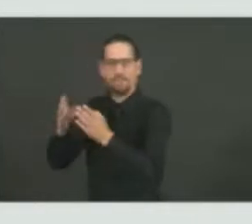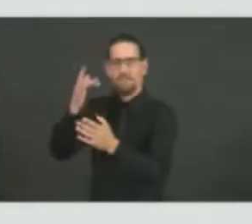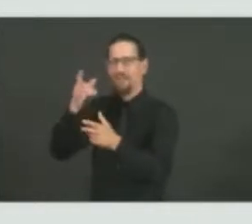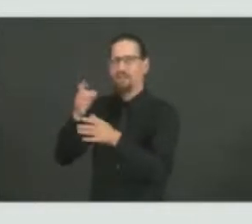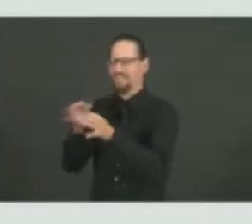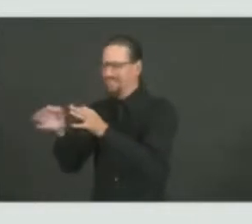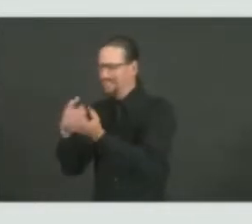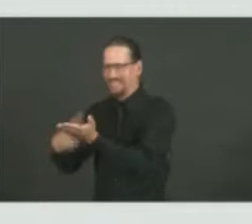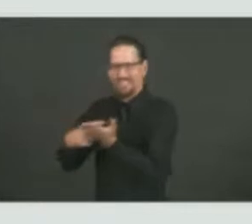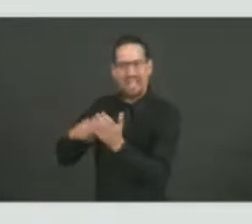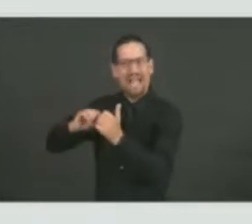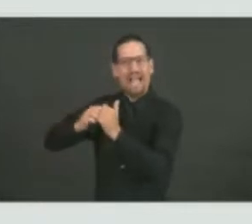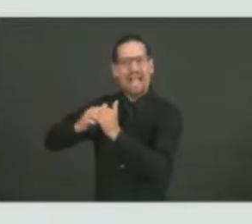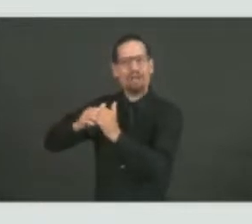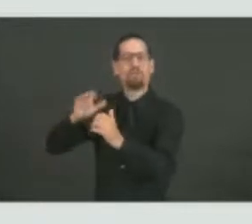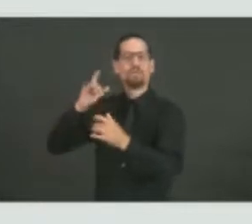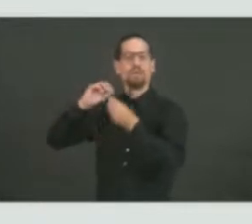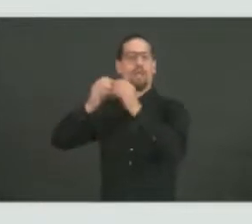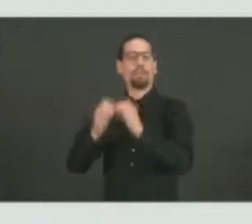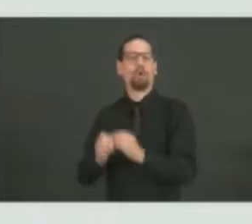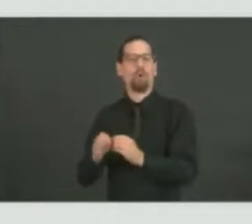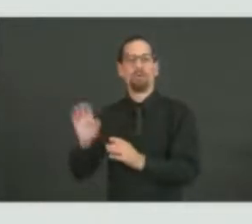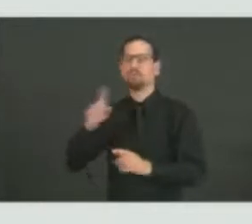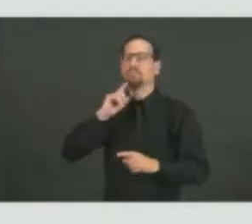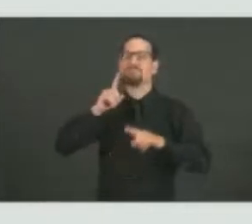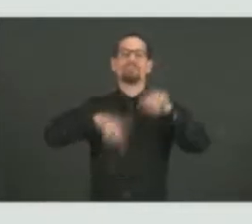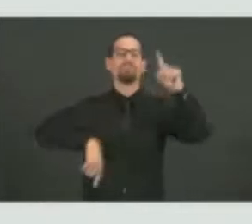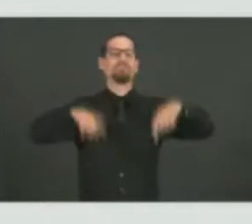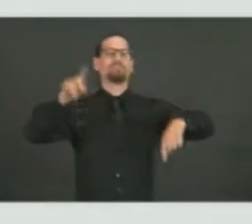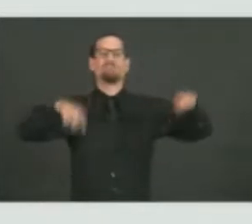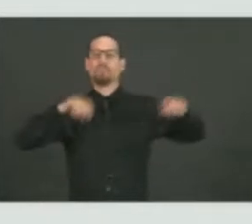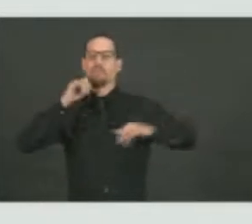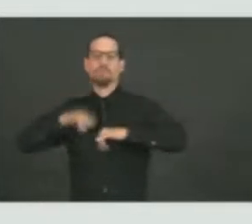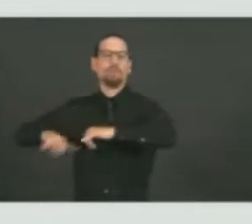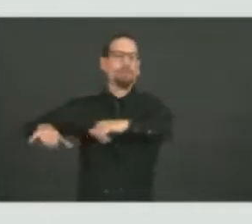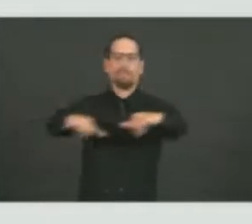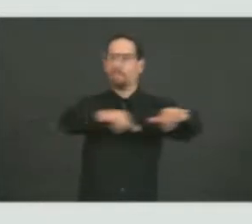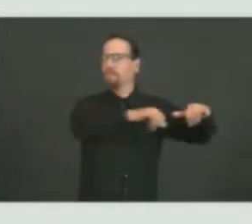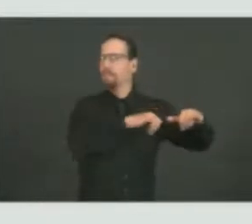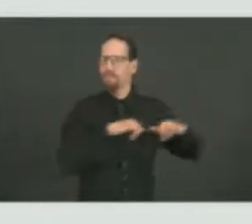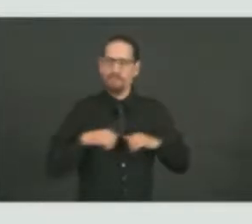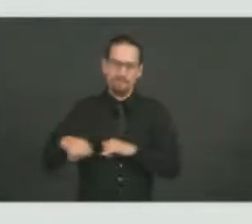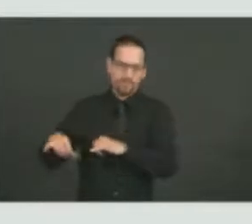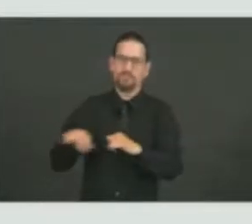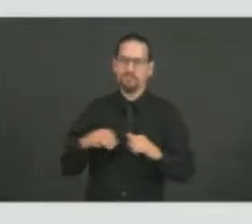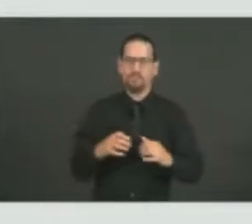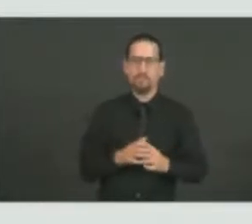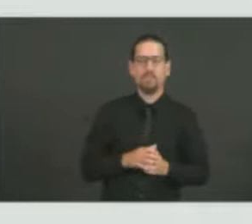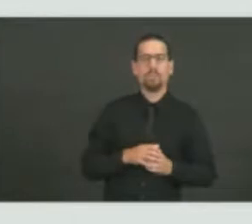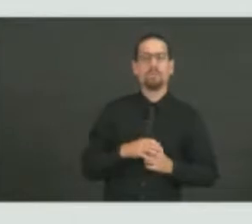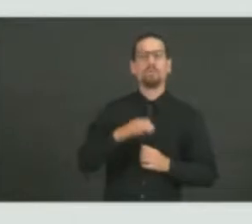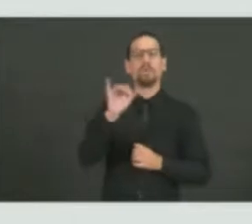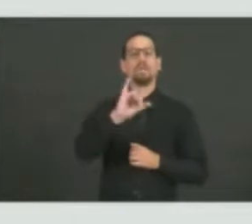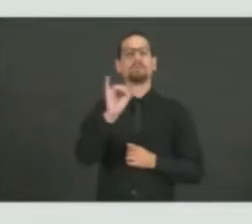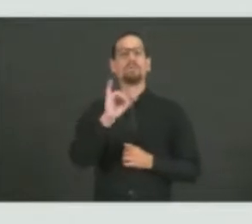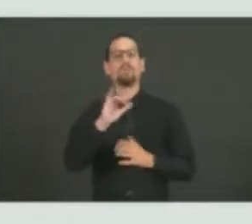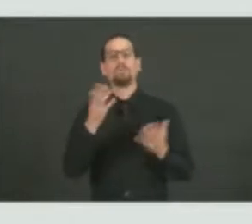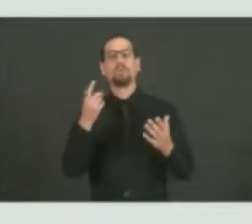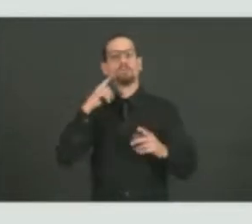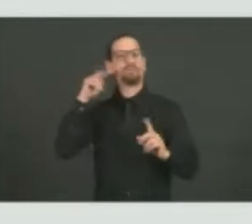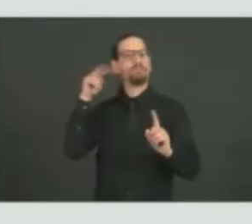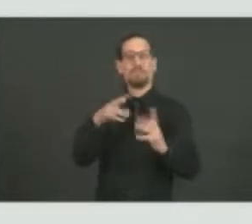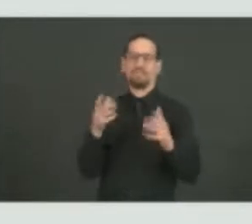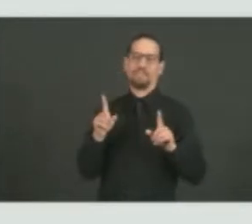we're struggling with our testing time. It's still taking too long on average to people to get their test results. We need to